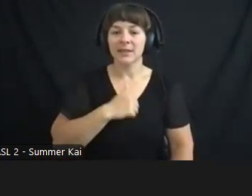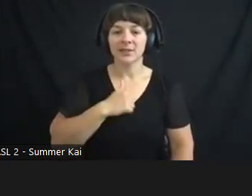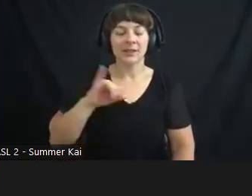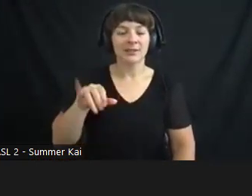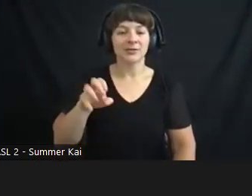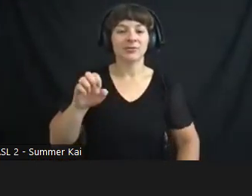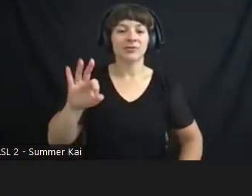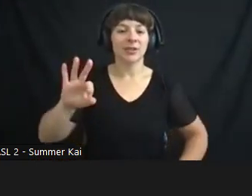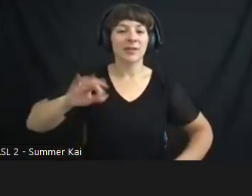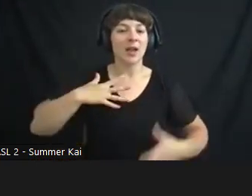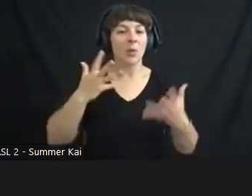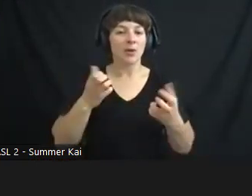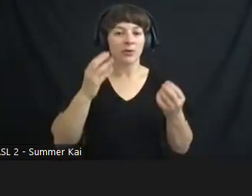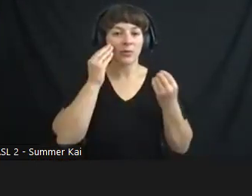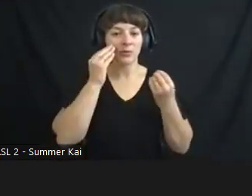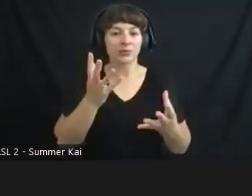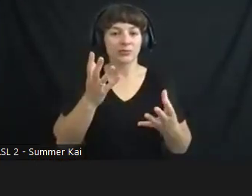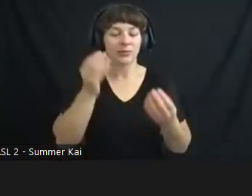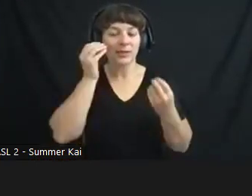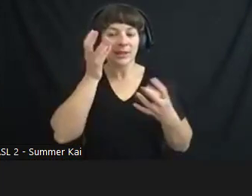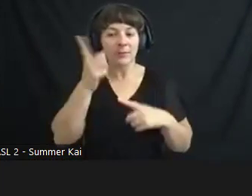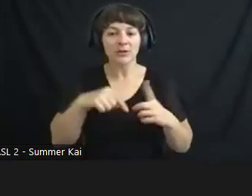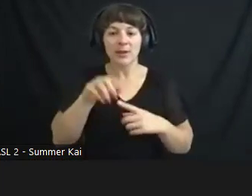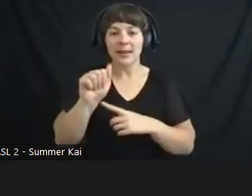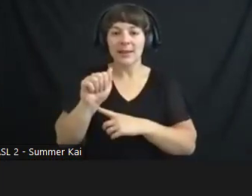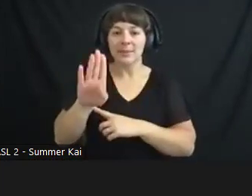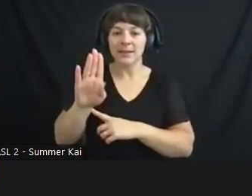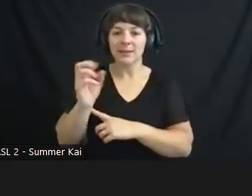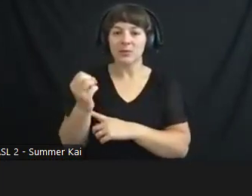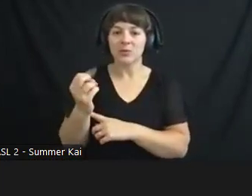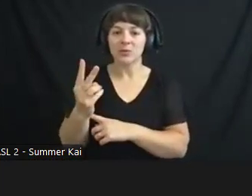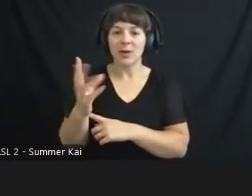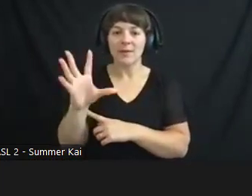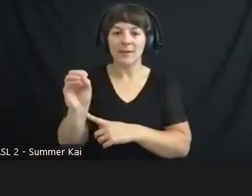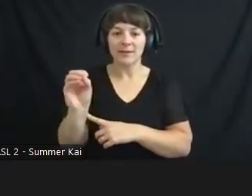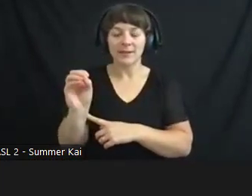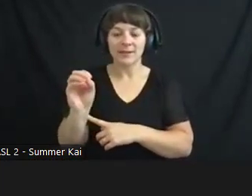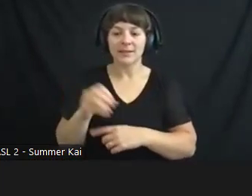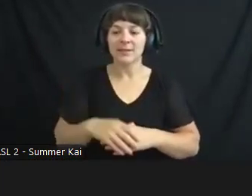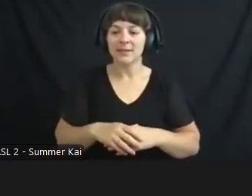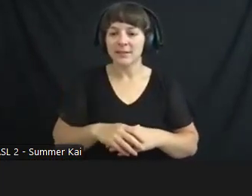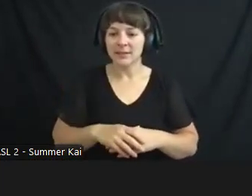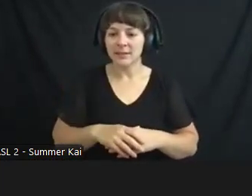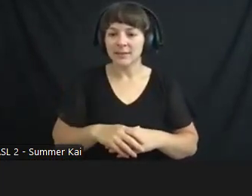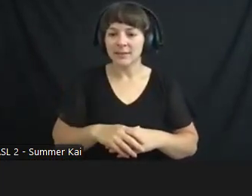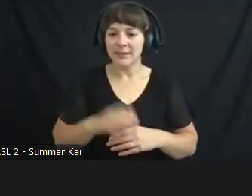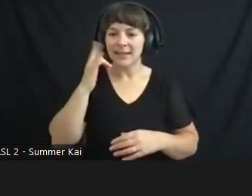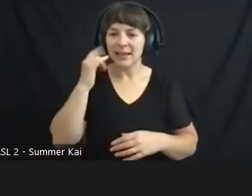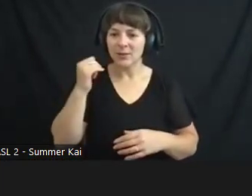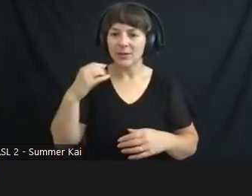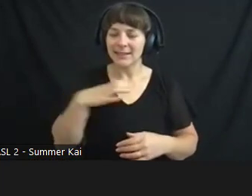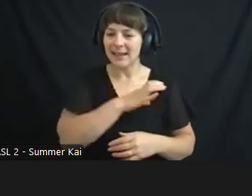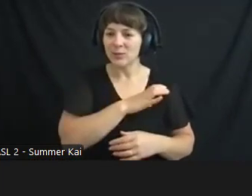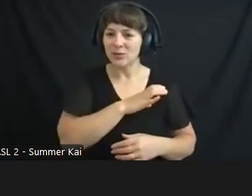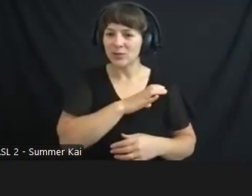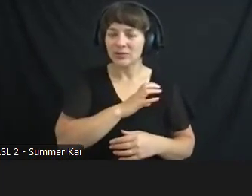give a brief update on AB 1250. This is Jeff Tom with the California Council of the Blind. So our bill that we